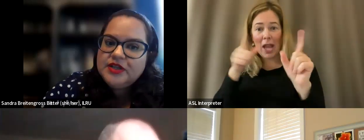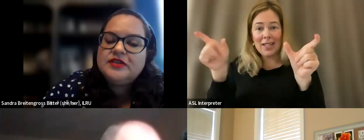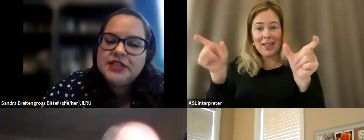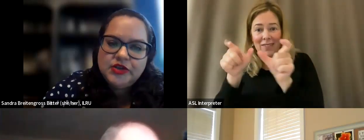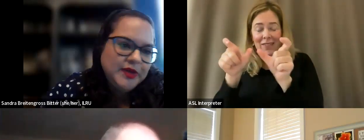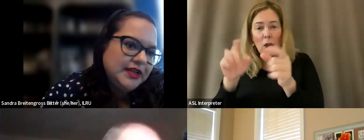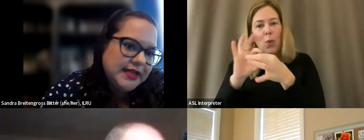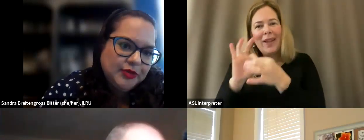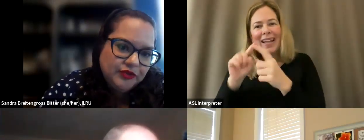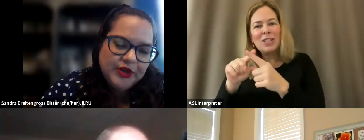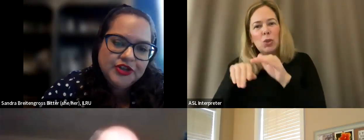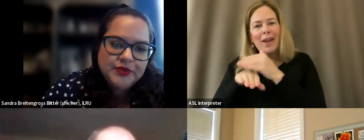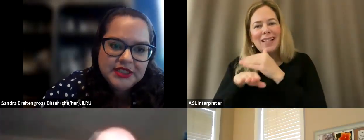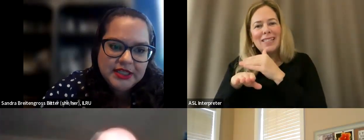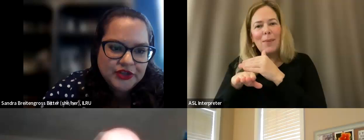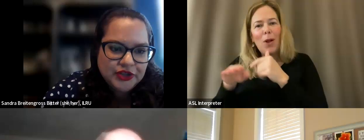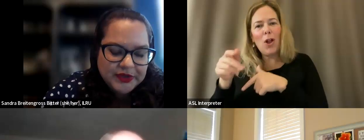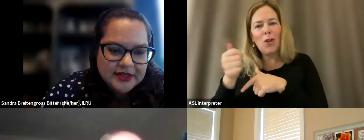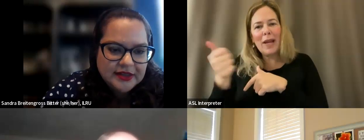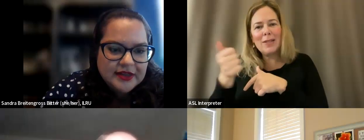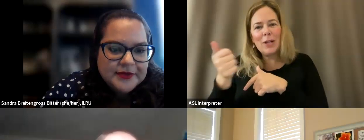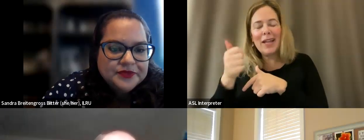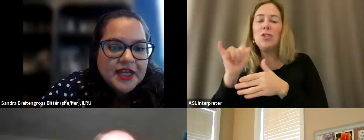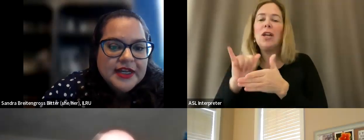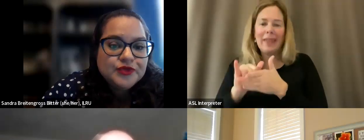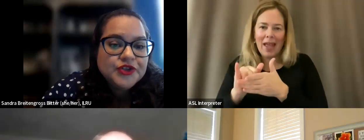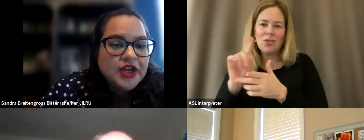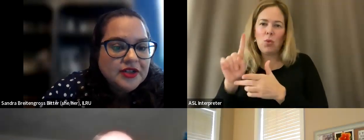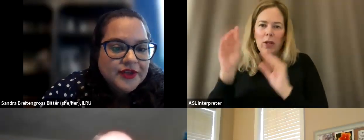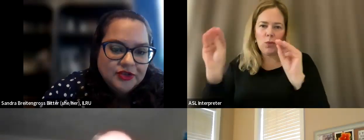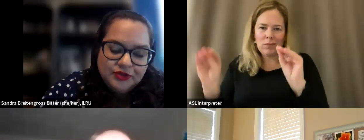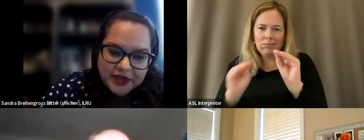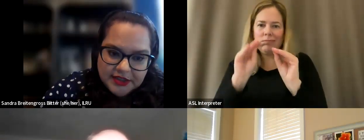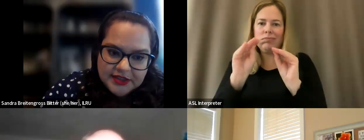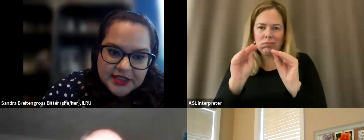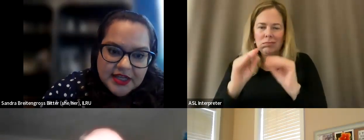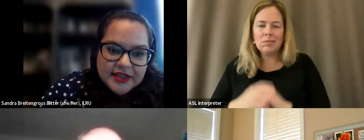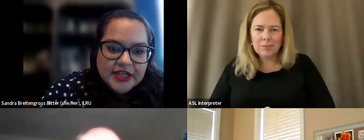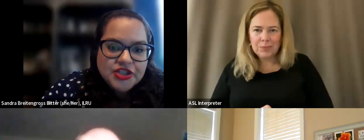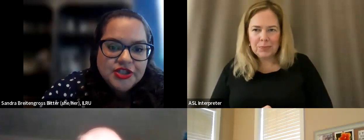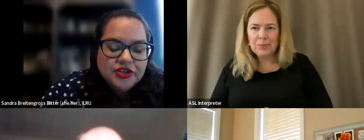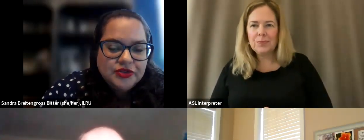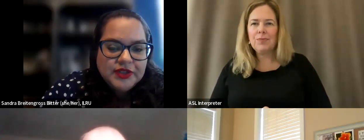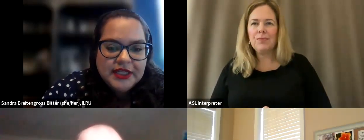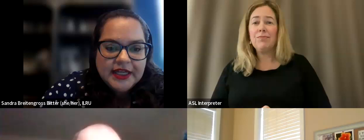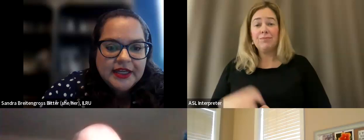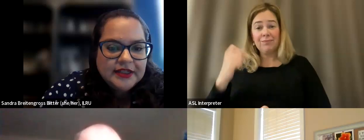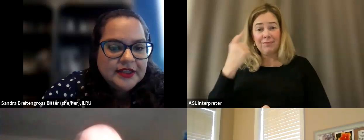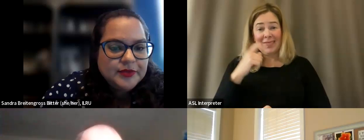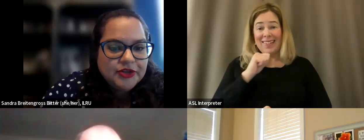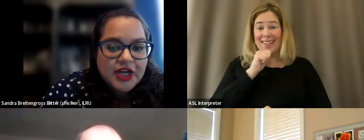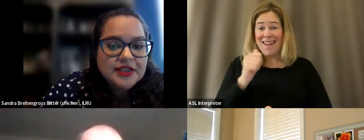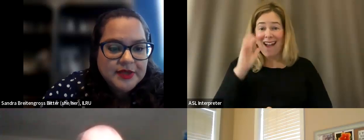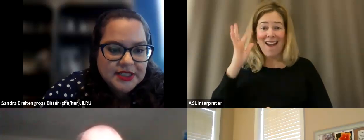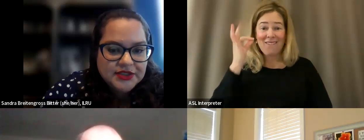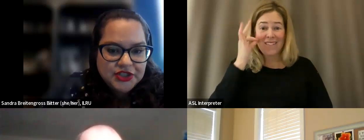this would be an example of where you would need to include it. Now, for non-federal funds, that should include, and again,